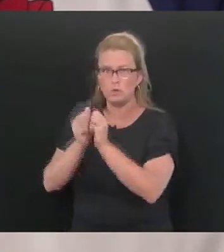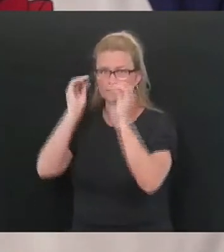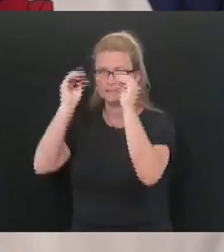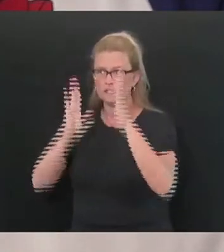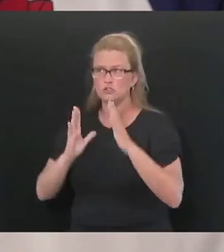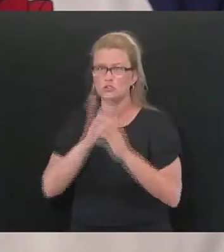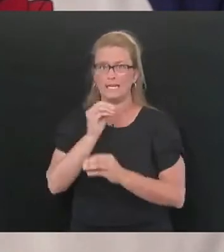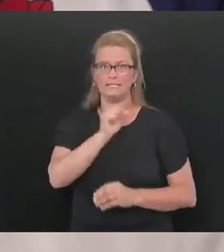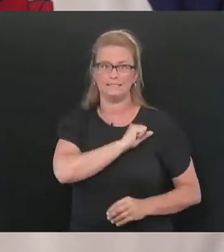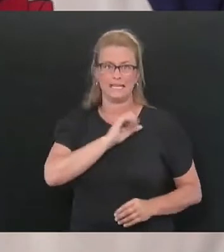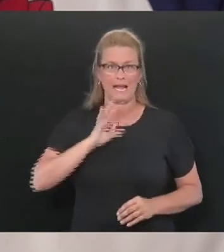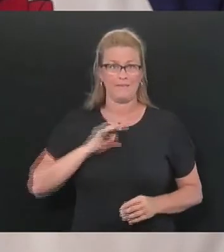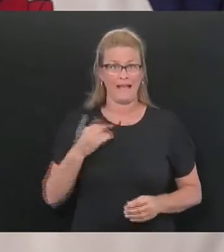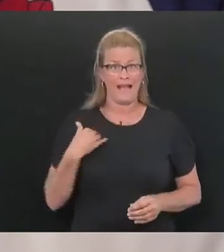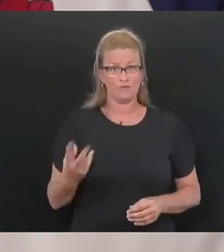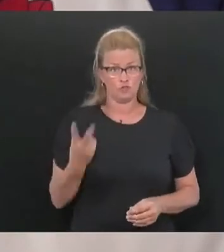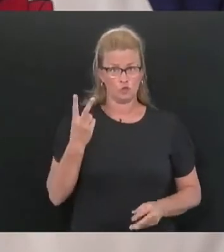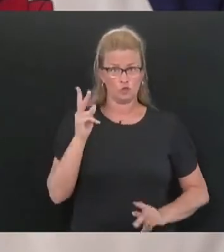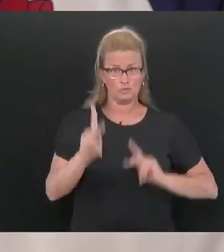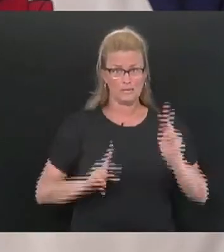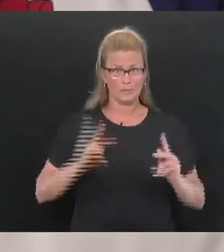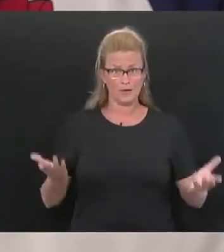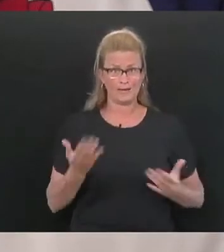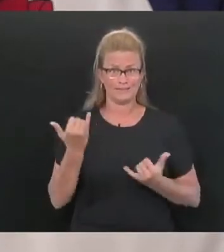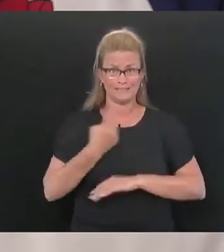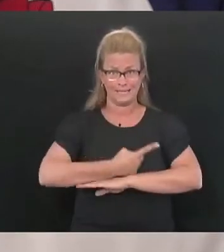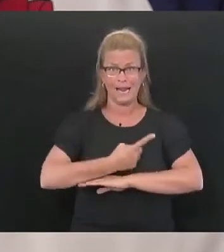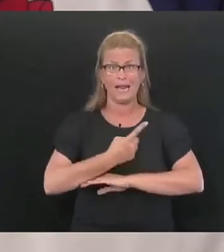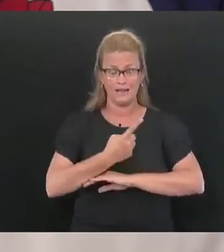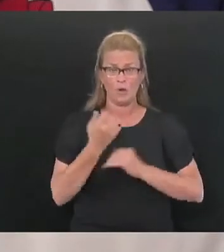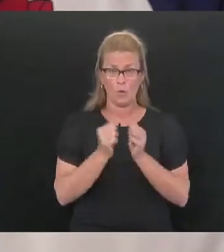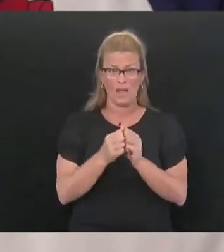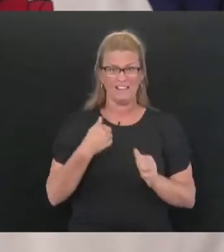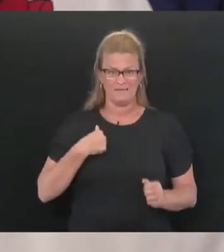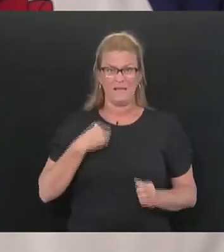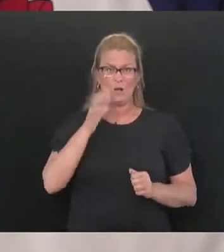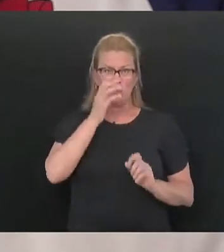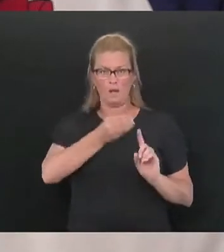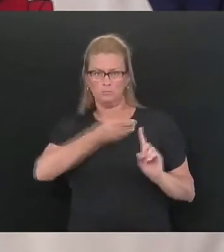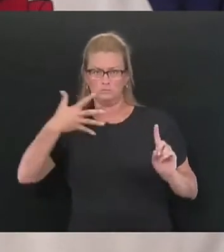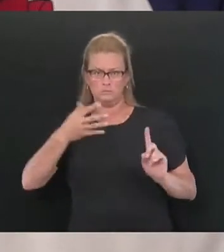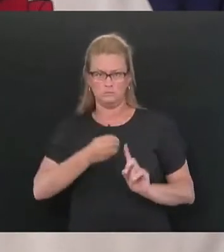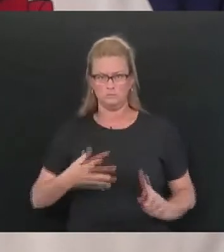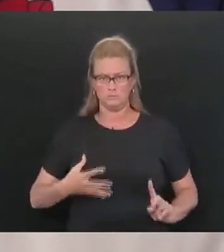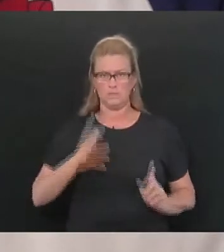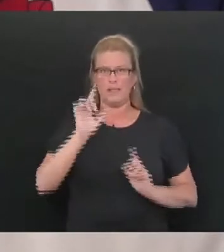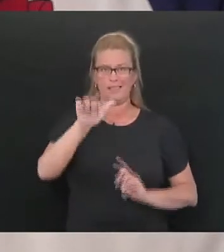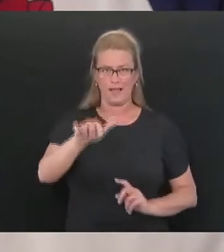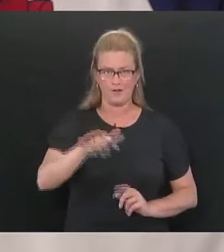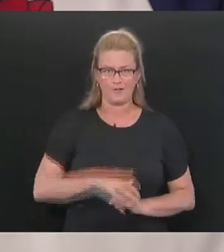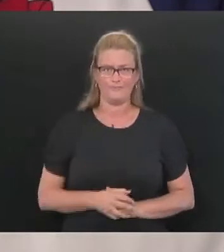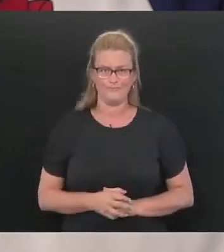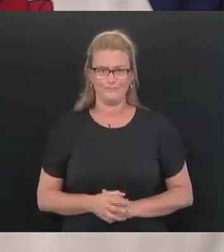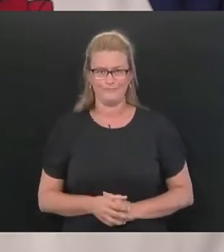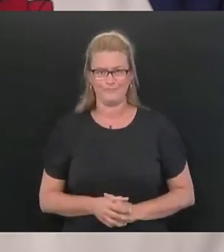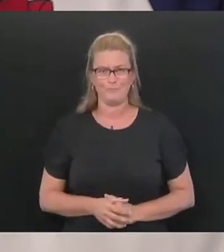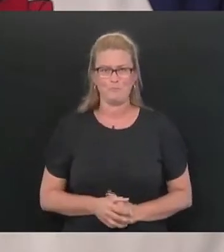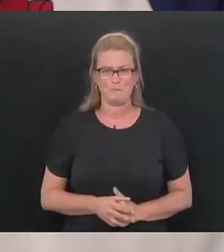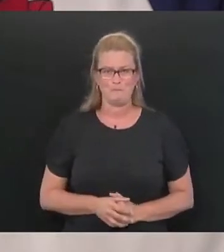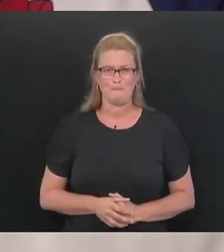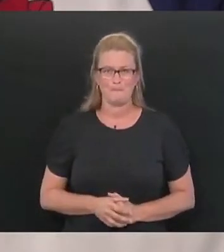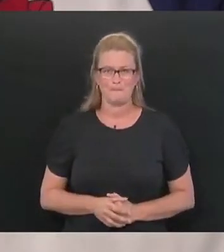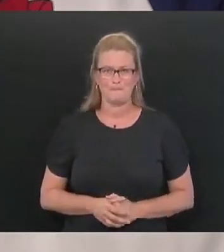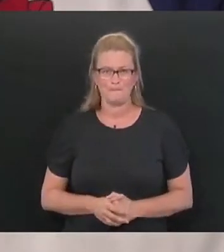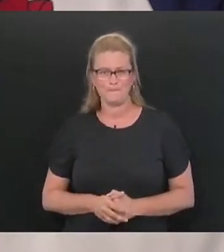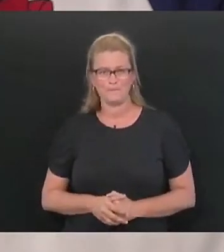two great people right here with me today, and they'll be elaborating on this more in just a second. We will work